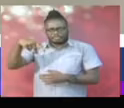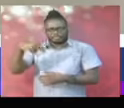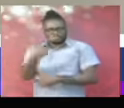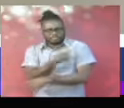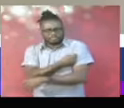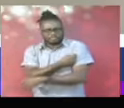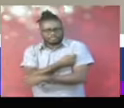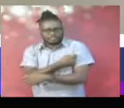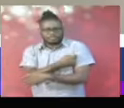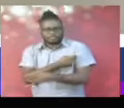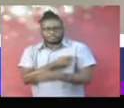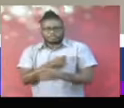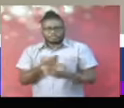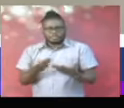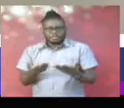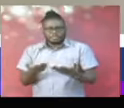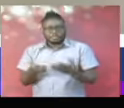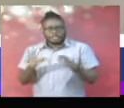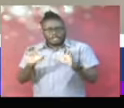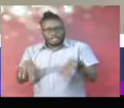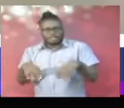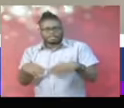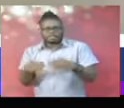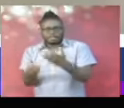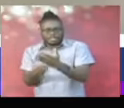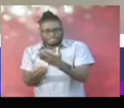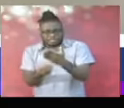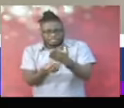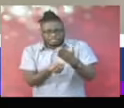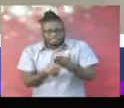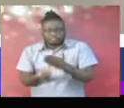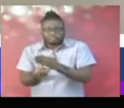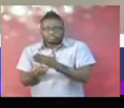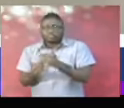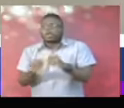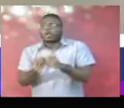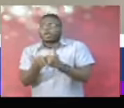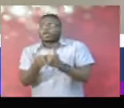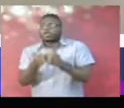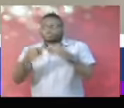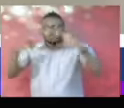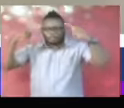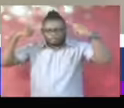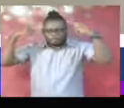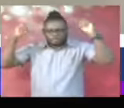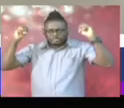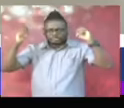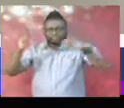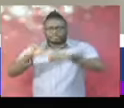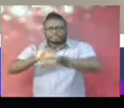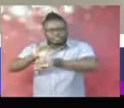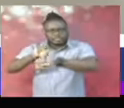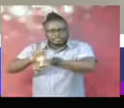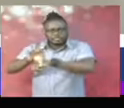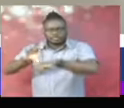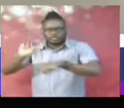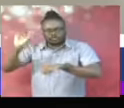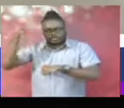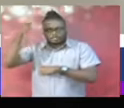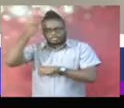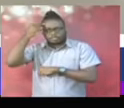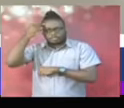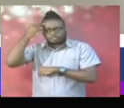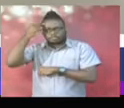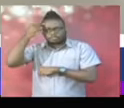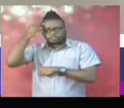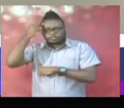regard, how is the ministry advising the government on this acquisition? That's my first question. And my second